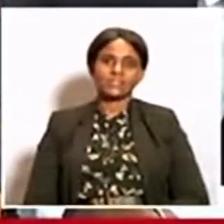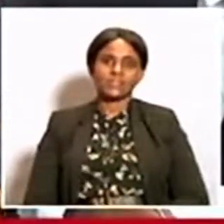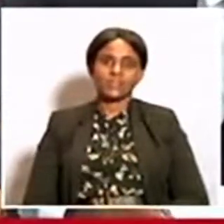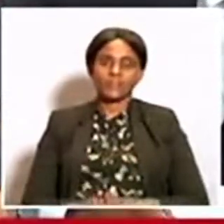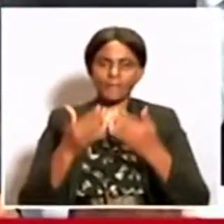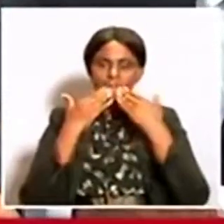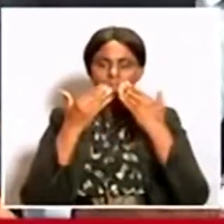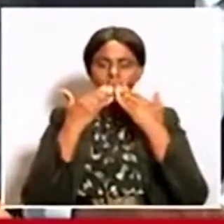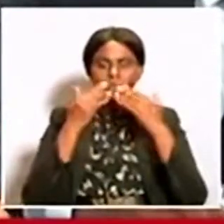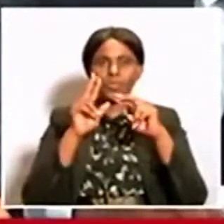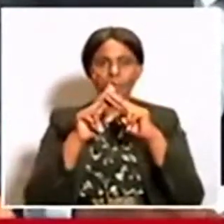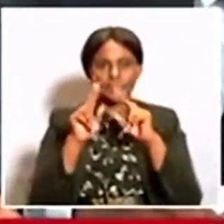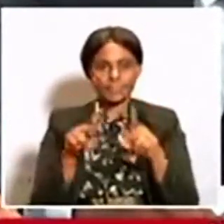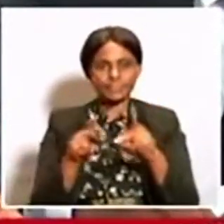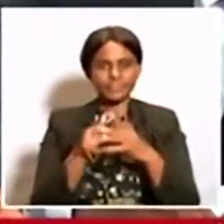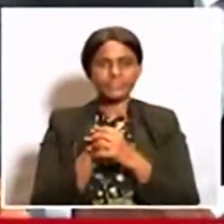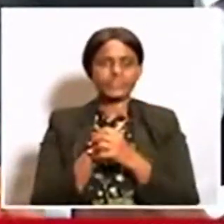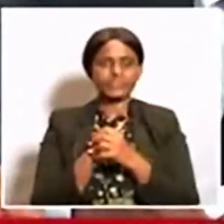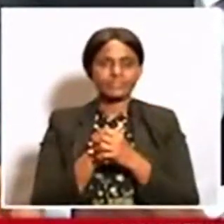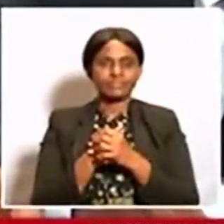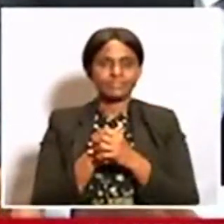Thank you, Chair.